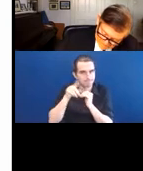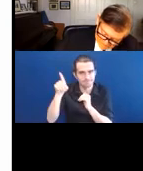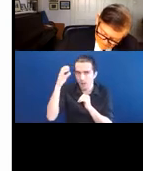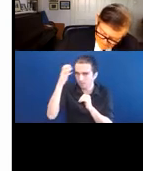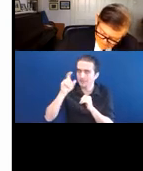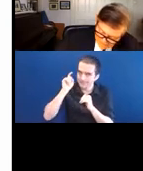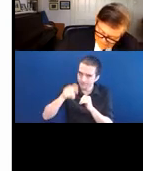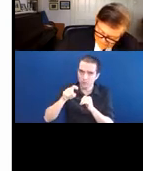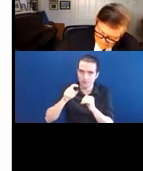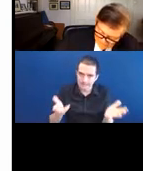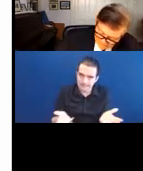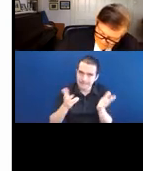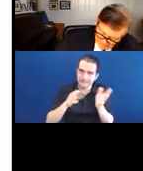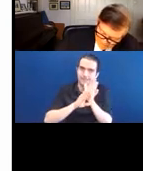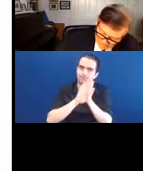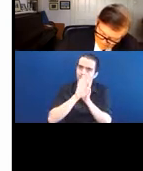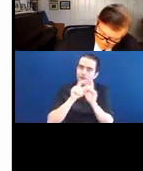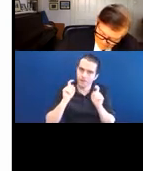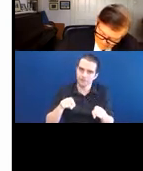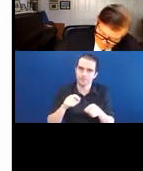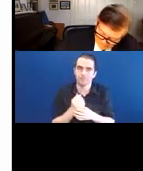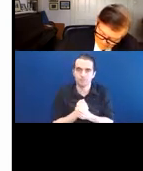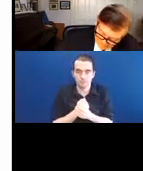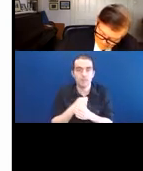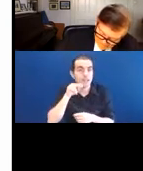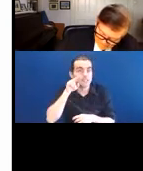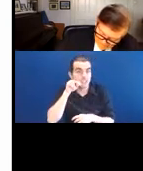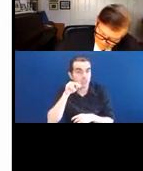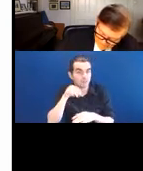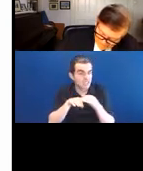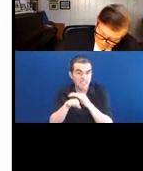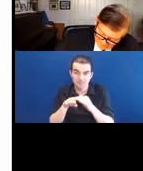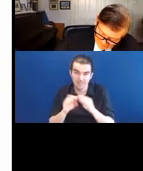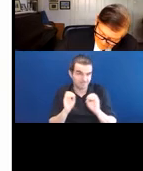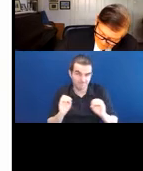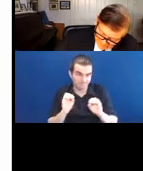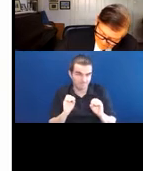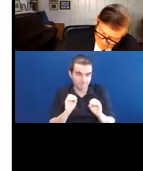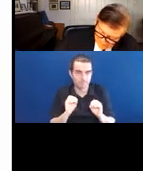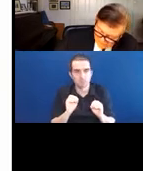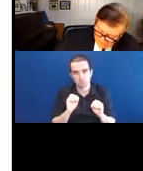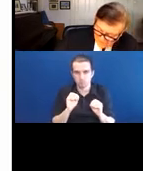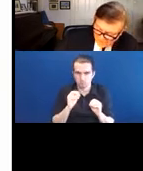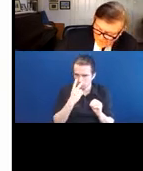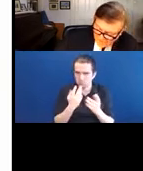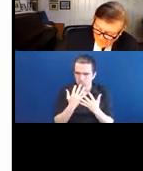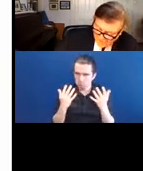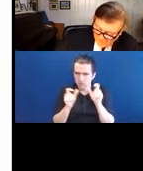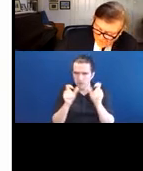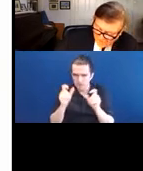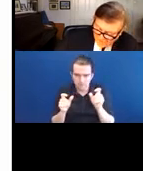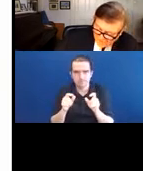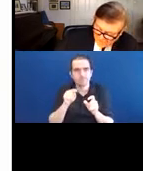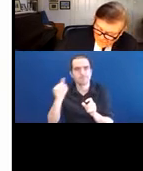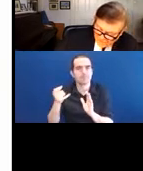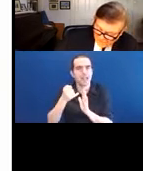Mauritius, hospitals always remained open. The initial full lockdown, everything was closed, including the pharmacy, for about